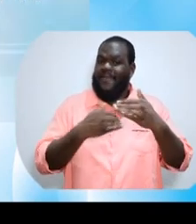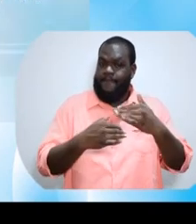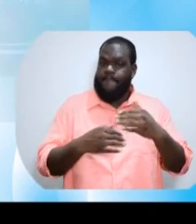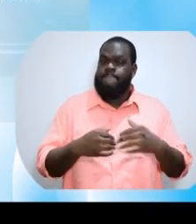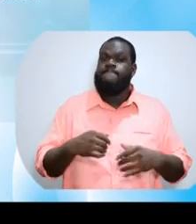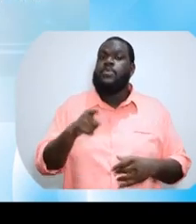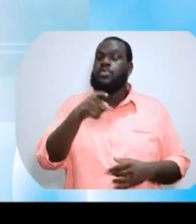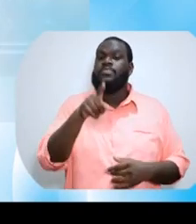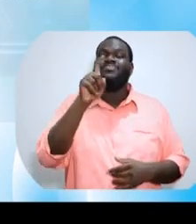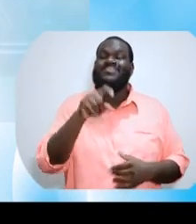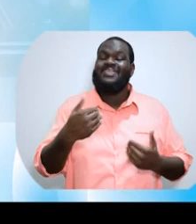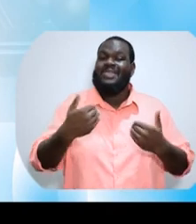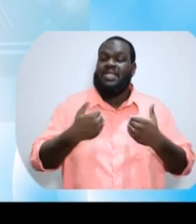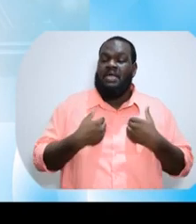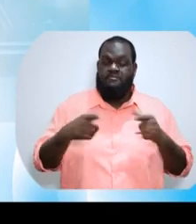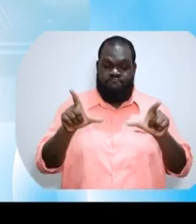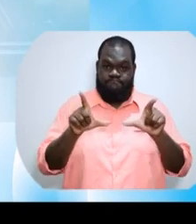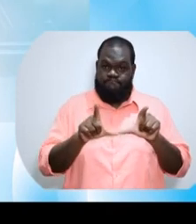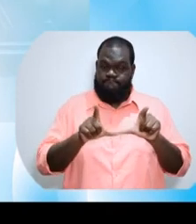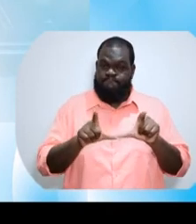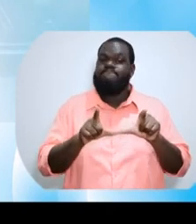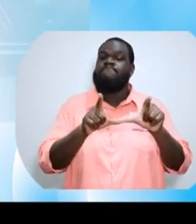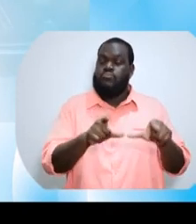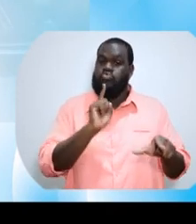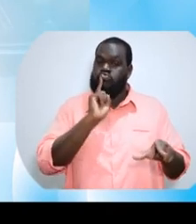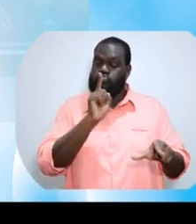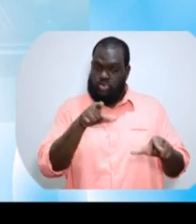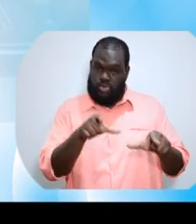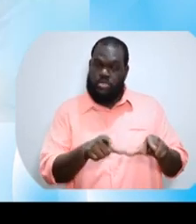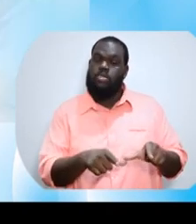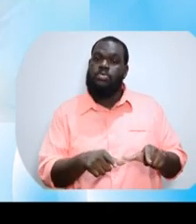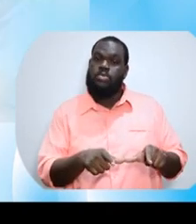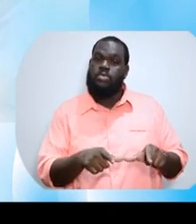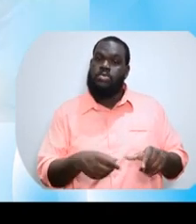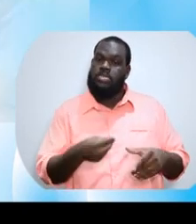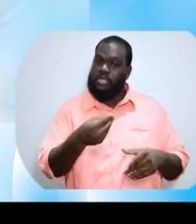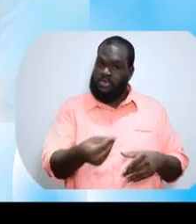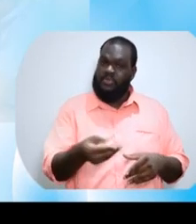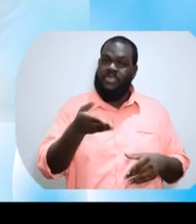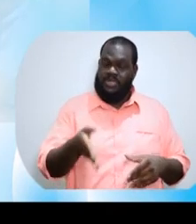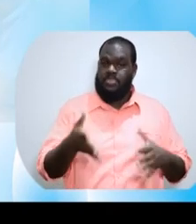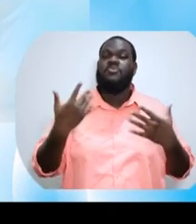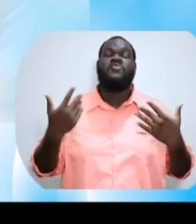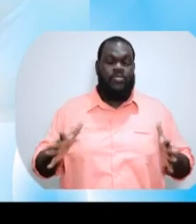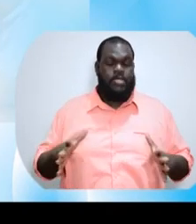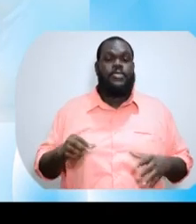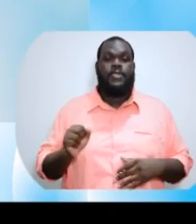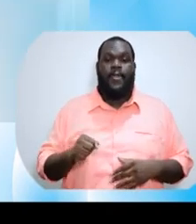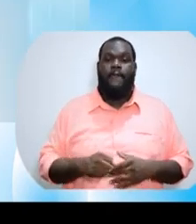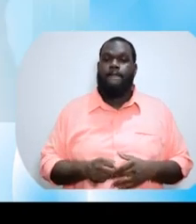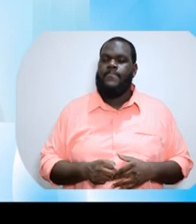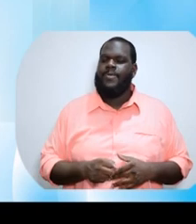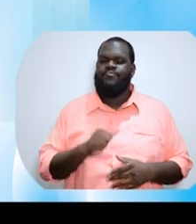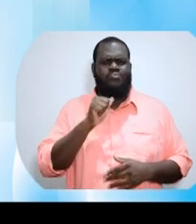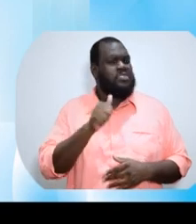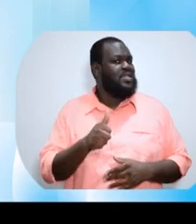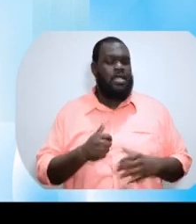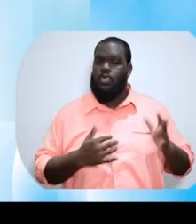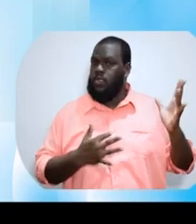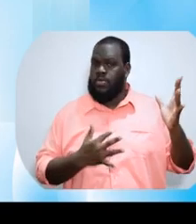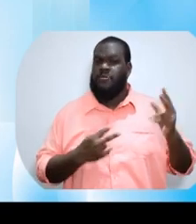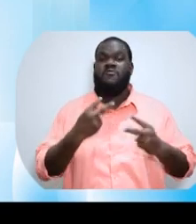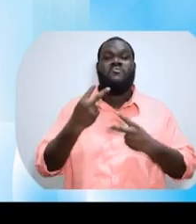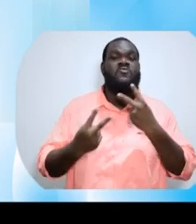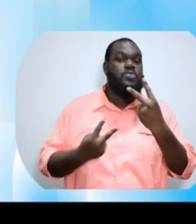be completed. Don't delay. Visit the nearest GCOM registration office today. For more information, visit our website